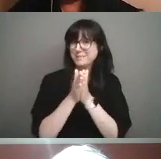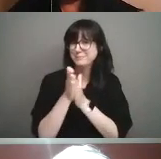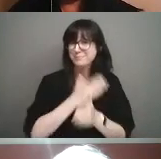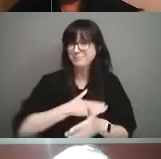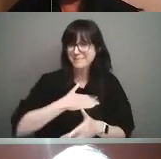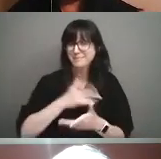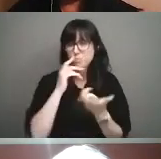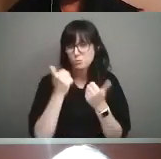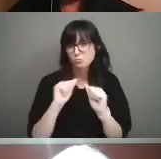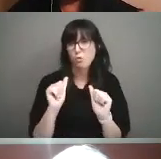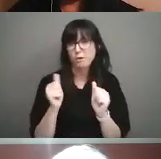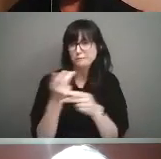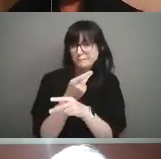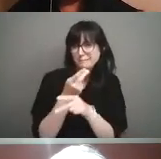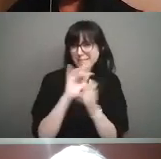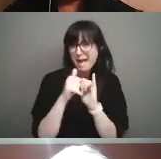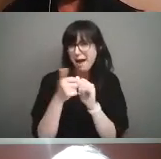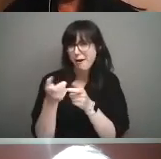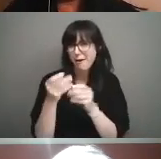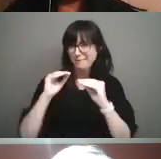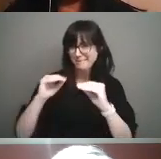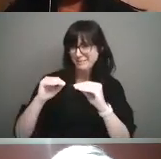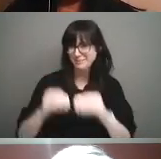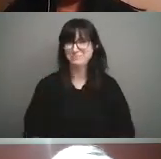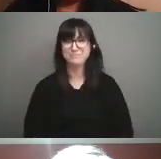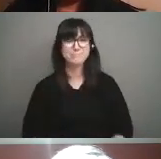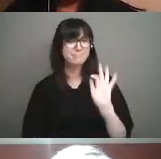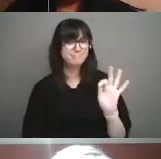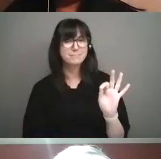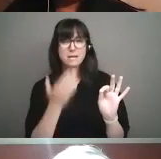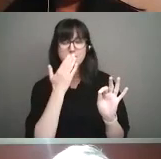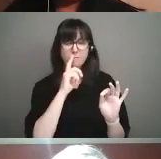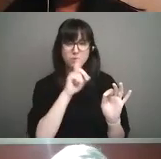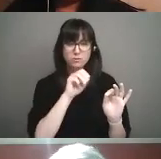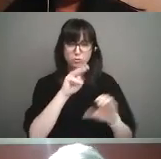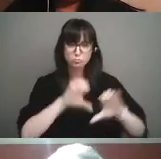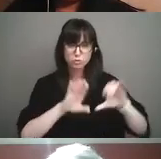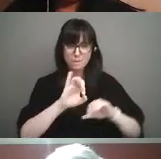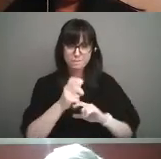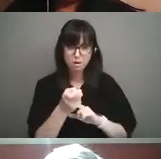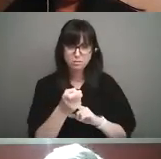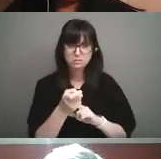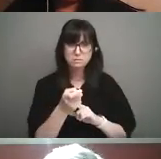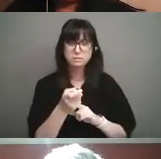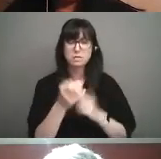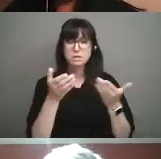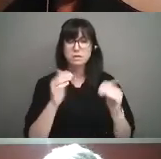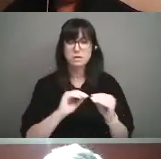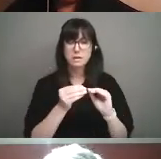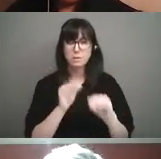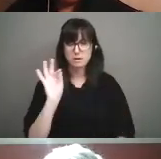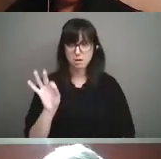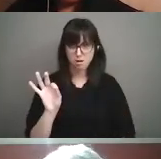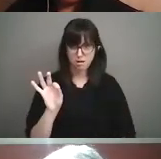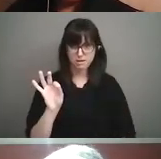I'll try to figure out a way to get you the skills. Thank you. So looking at the Zoom chat box, I'm moving to question 9 so